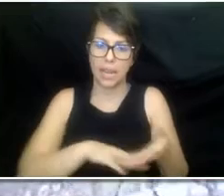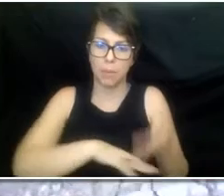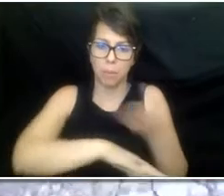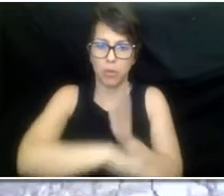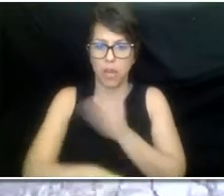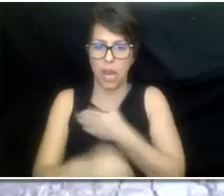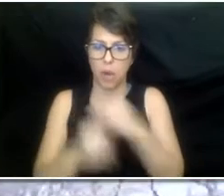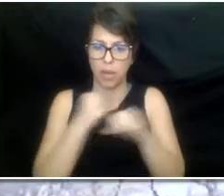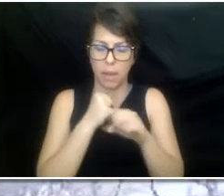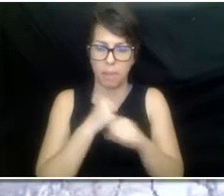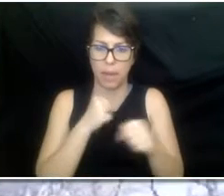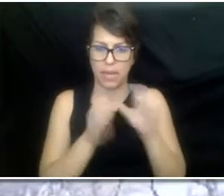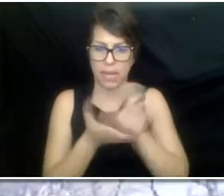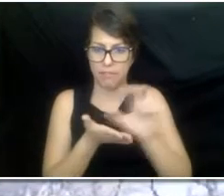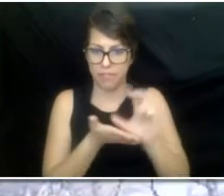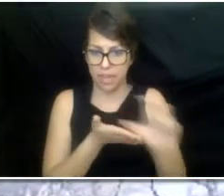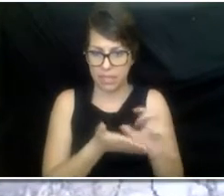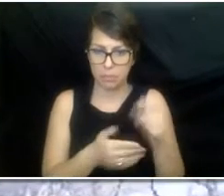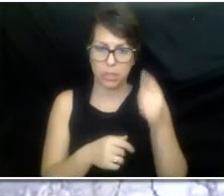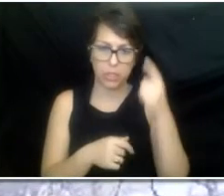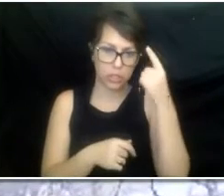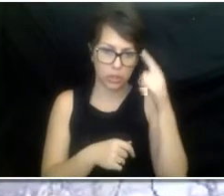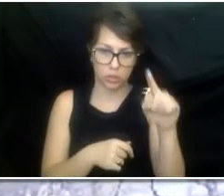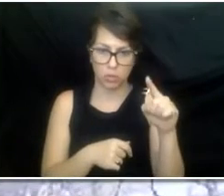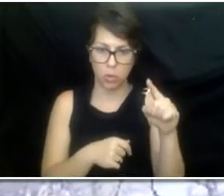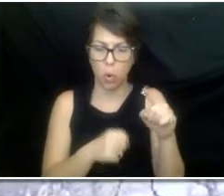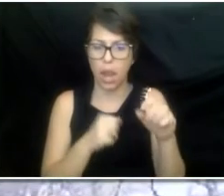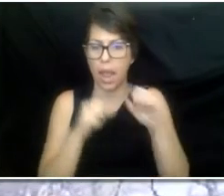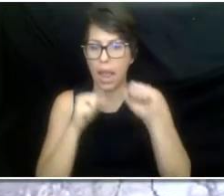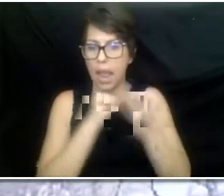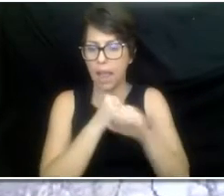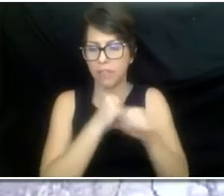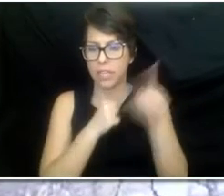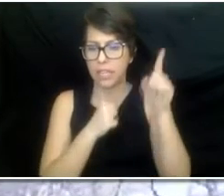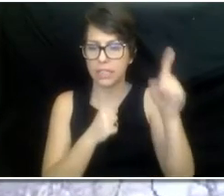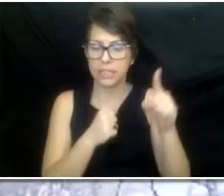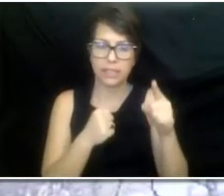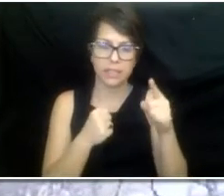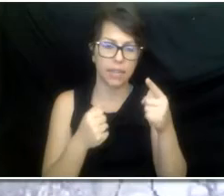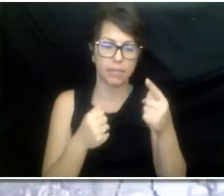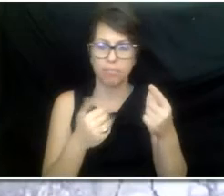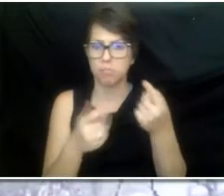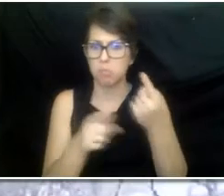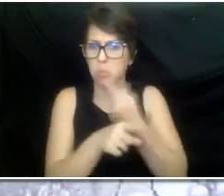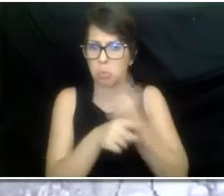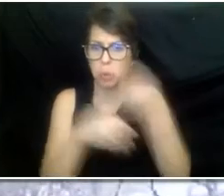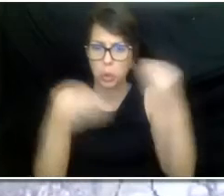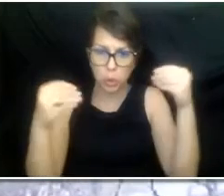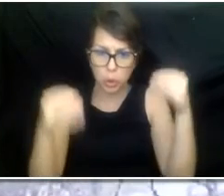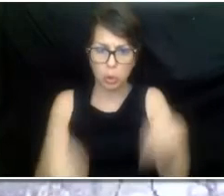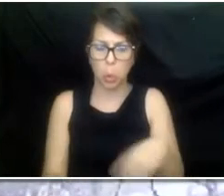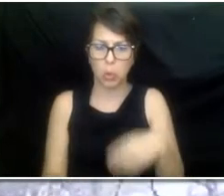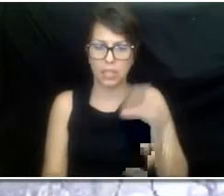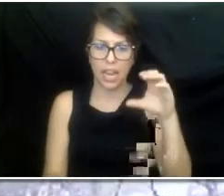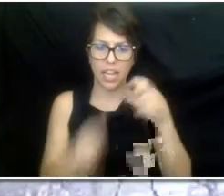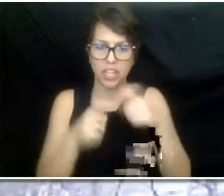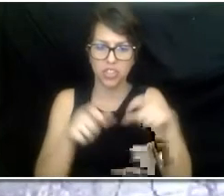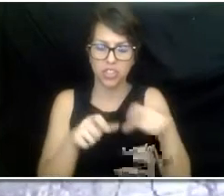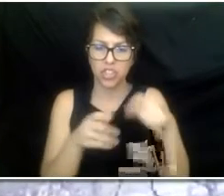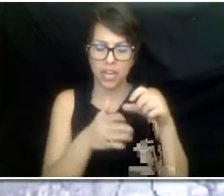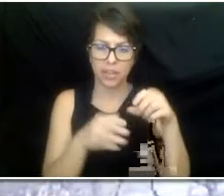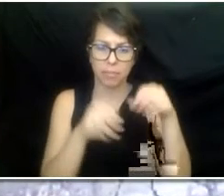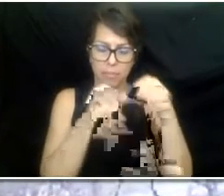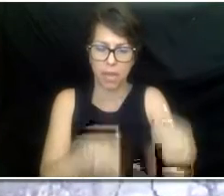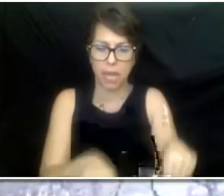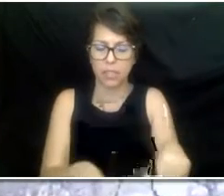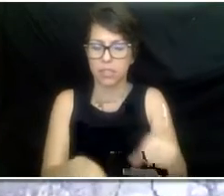State on pause survivors particularly those who are living in a living with their abusive Partners